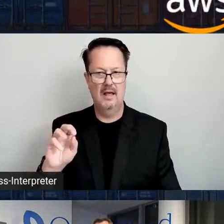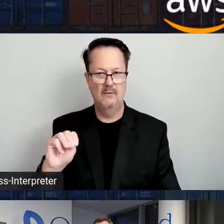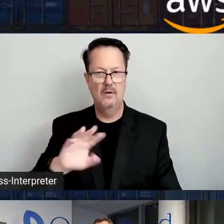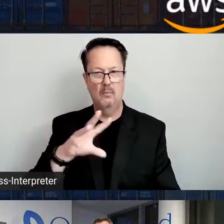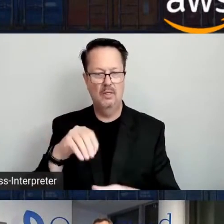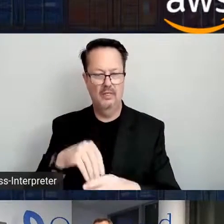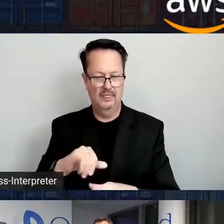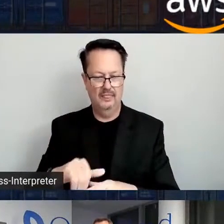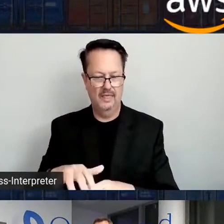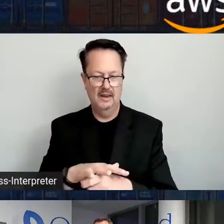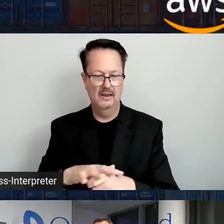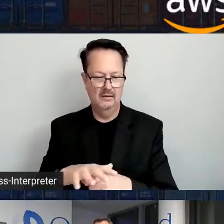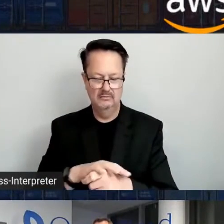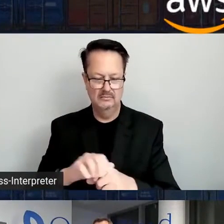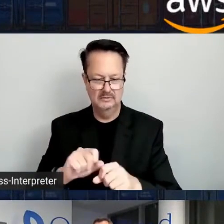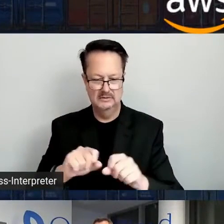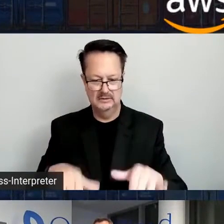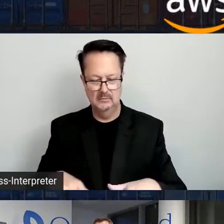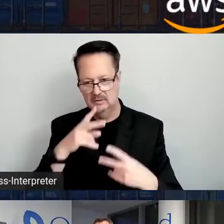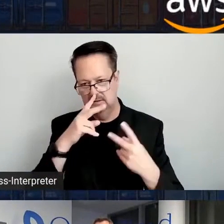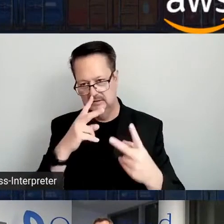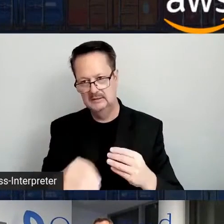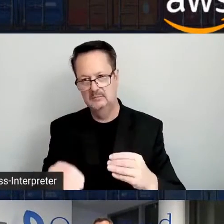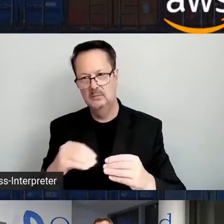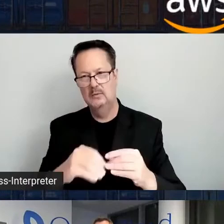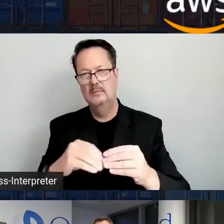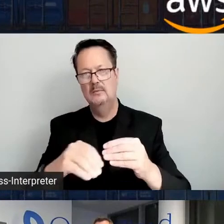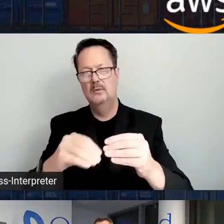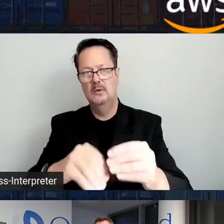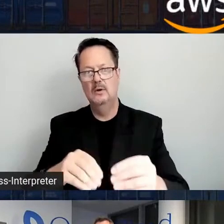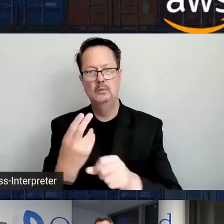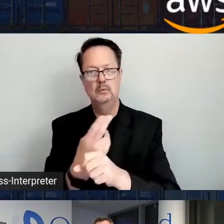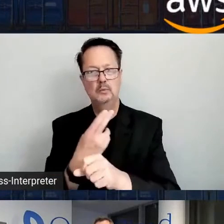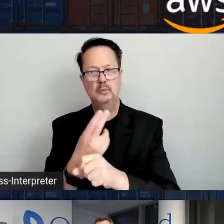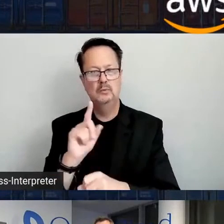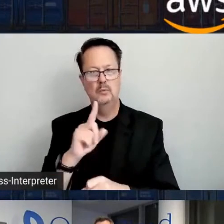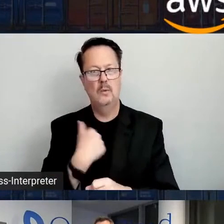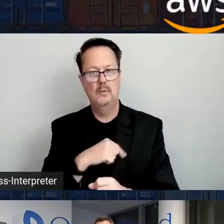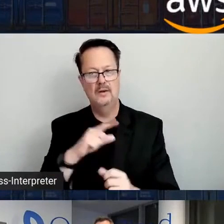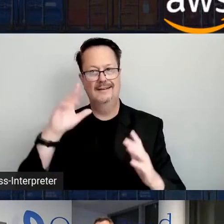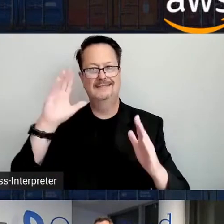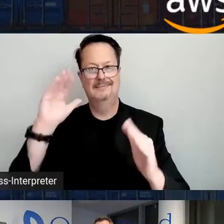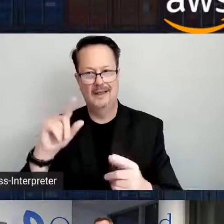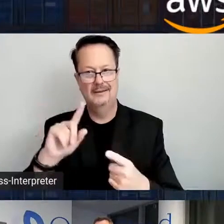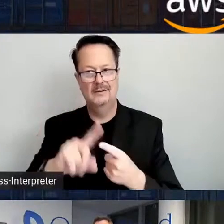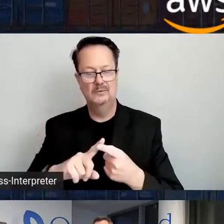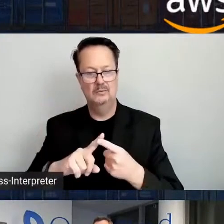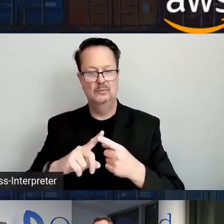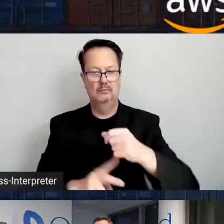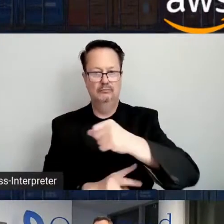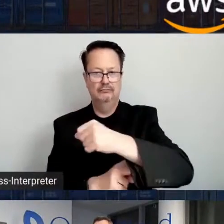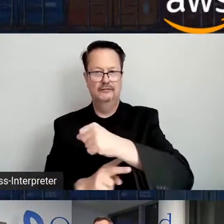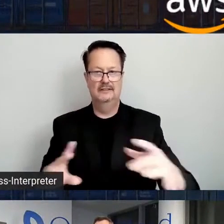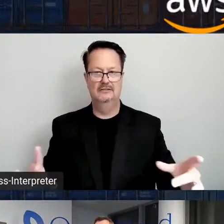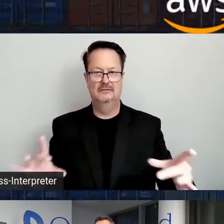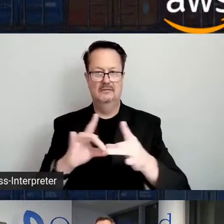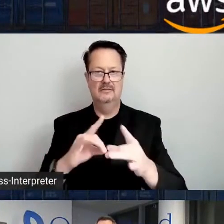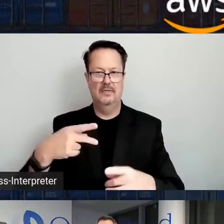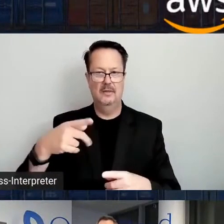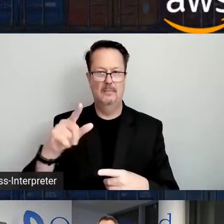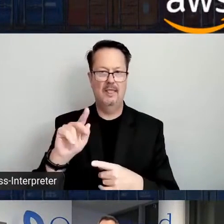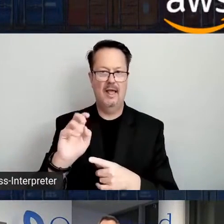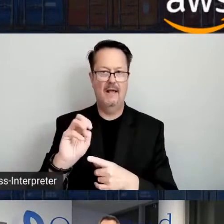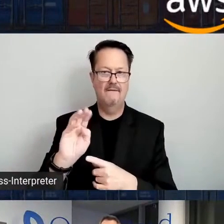see more and more use cases where we are expected to build a platform which will serve a full ecosystem,